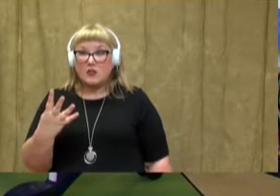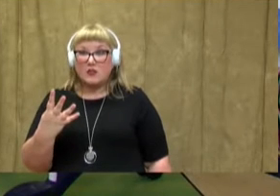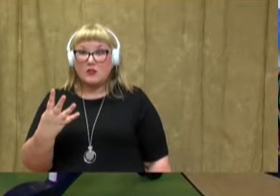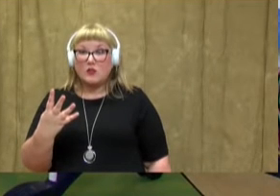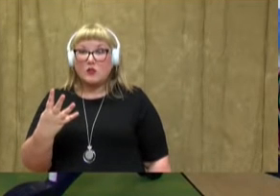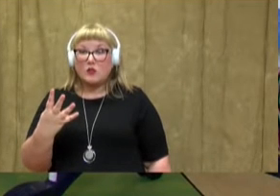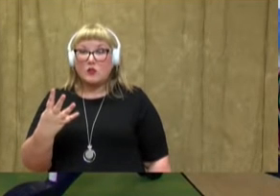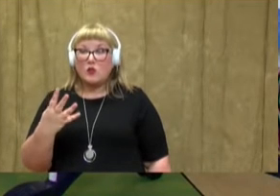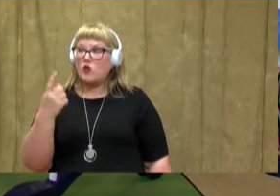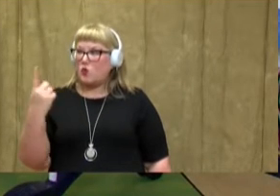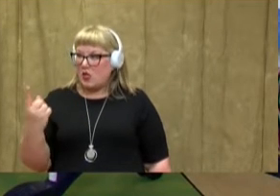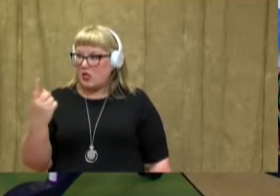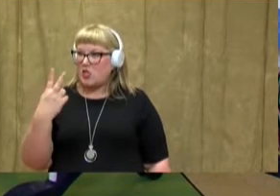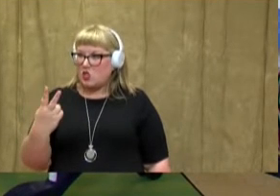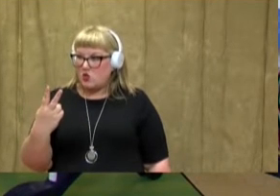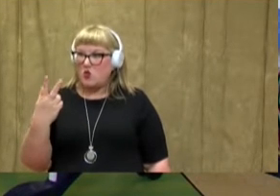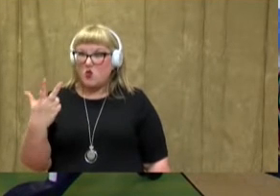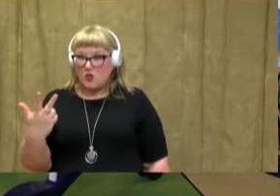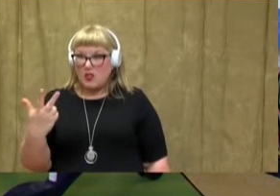cuatro. Uno,